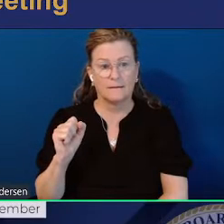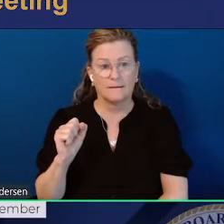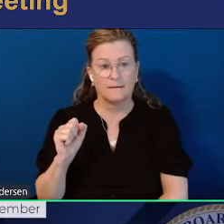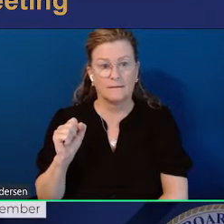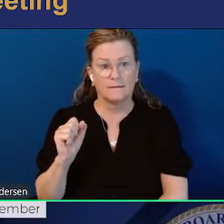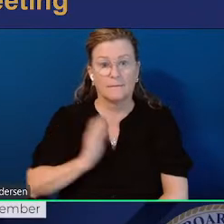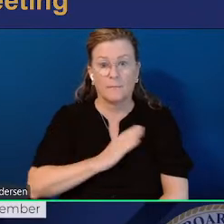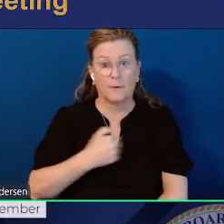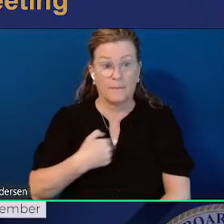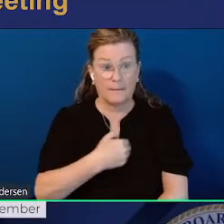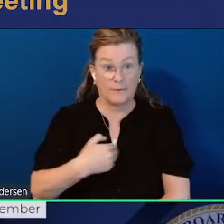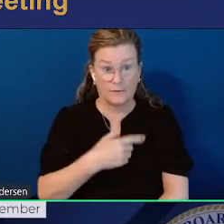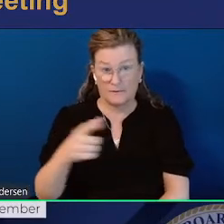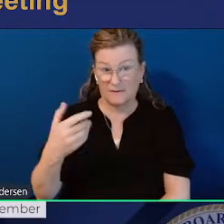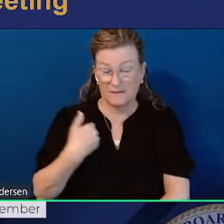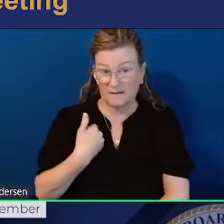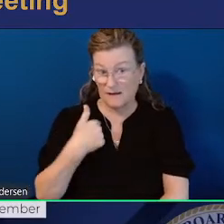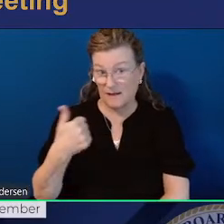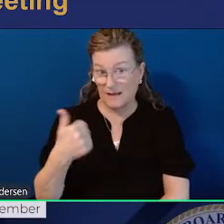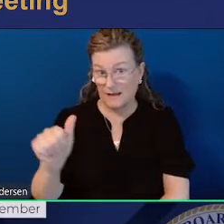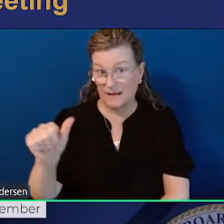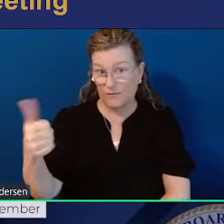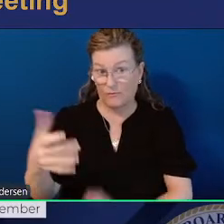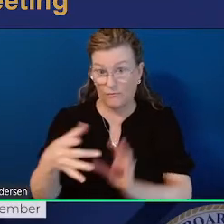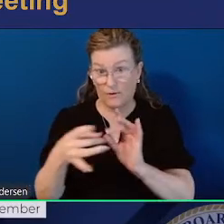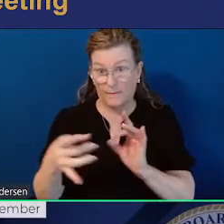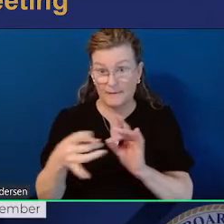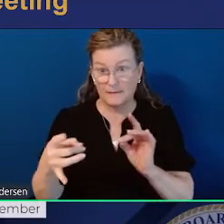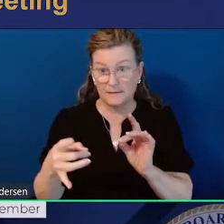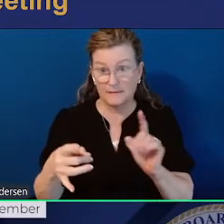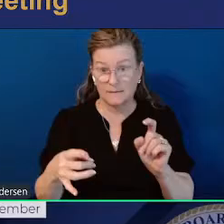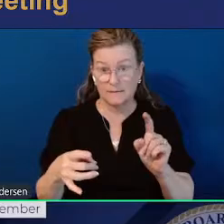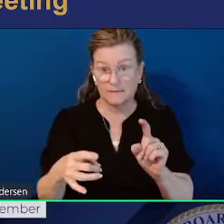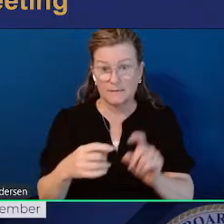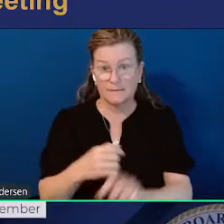board members, are there any other comments to this?